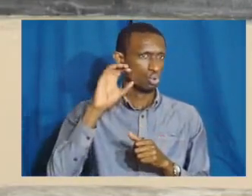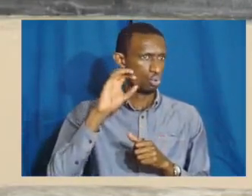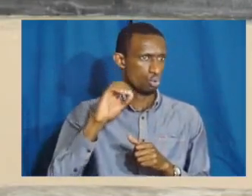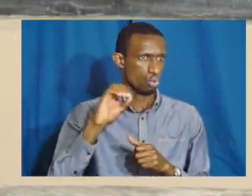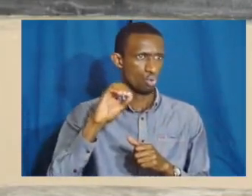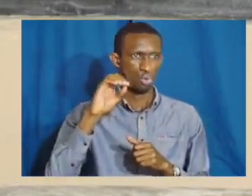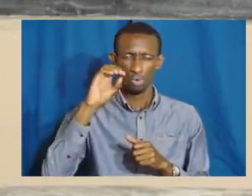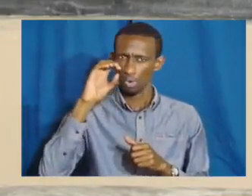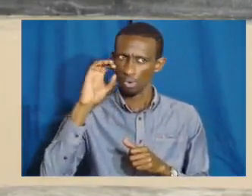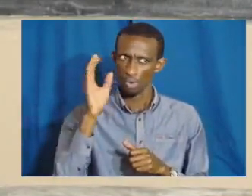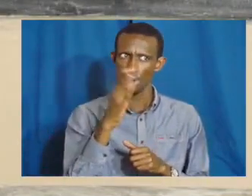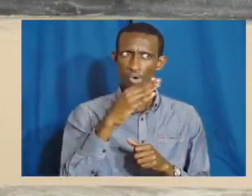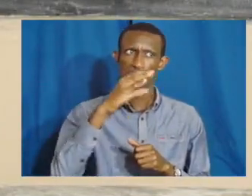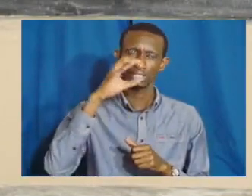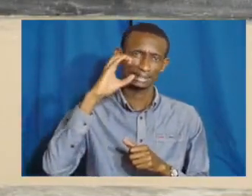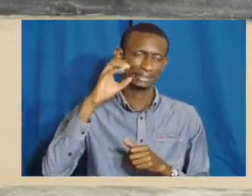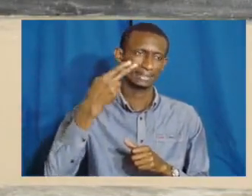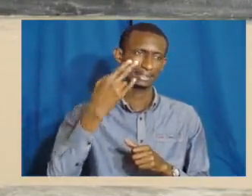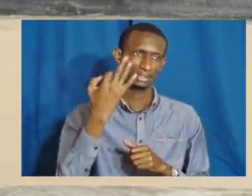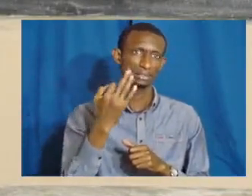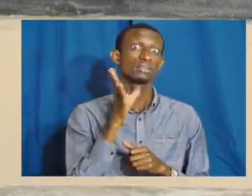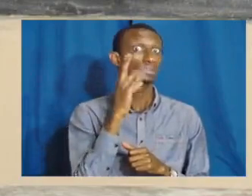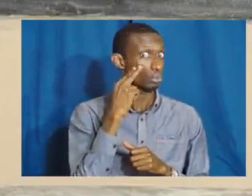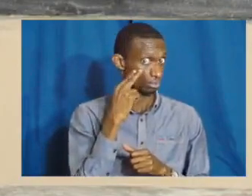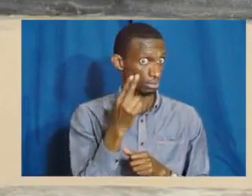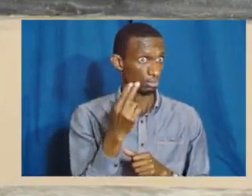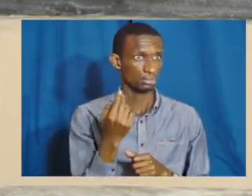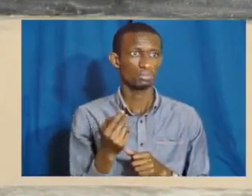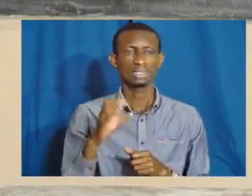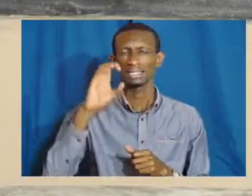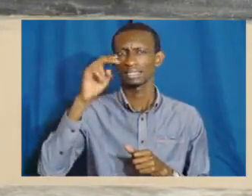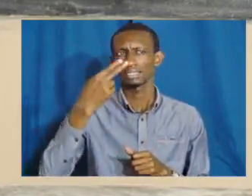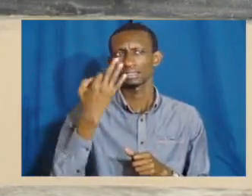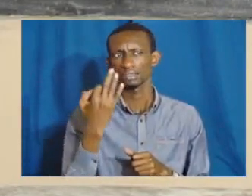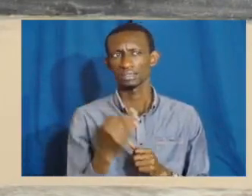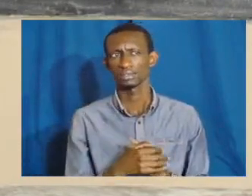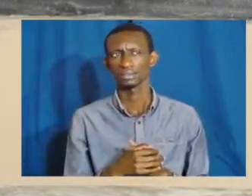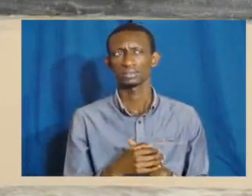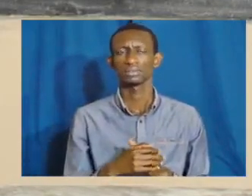or CH3. I just want you to look at these compounds. CH3,